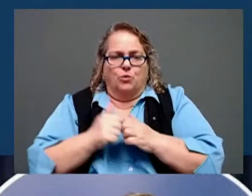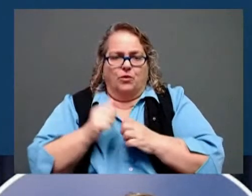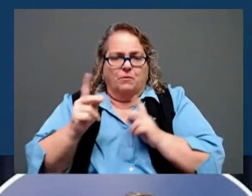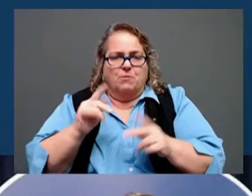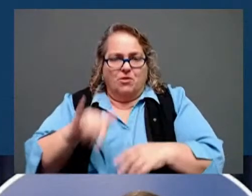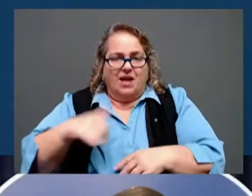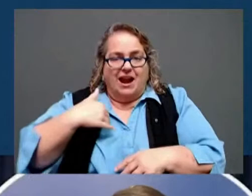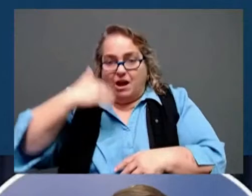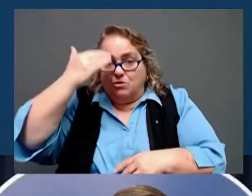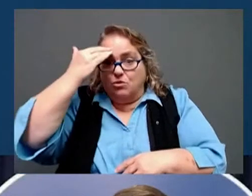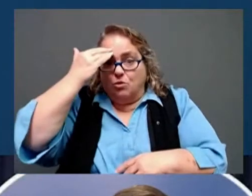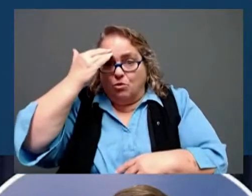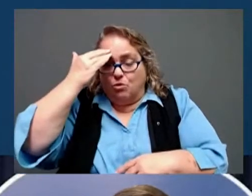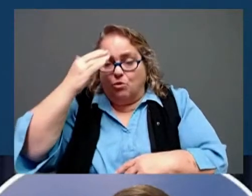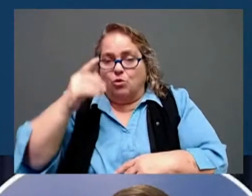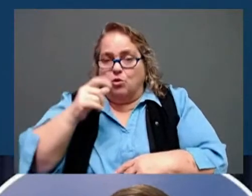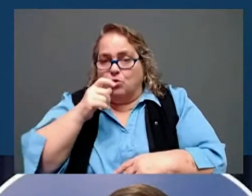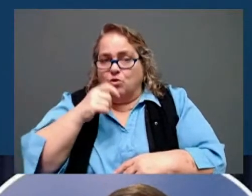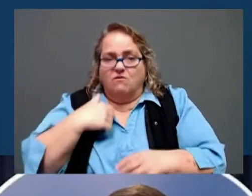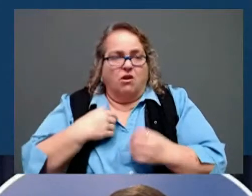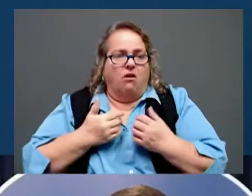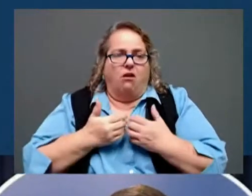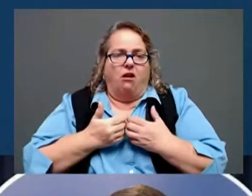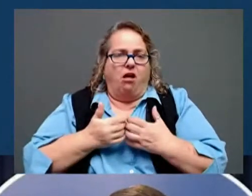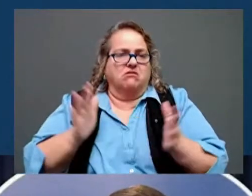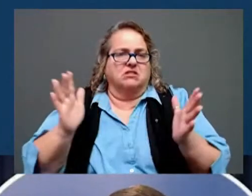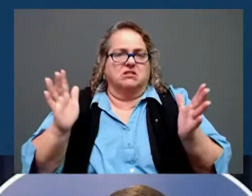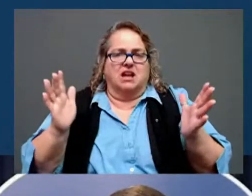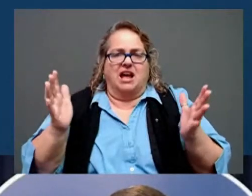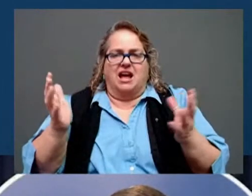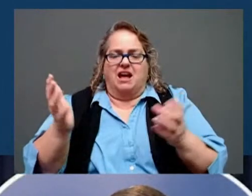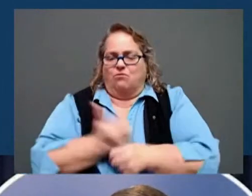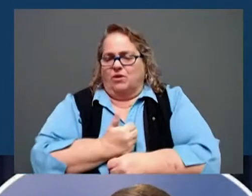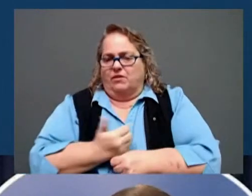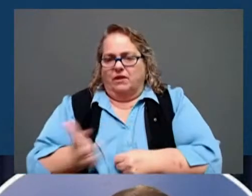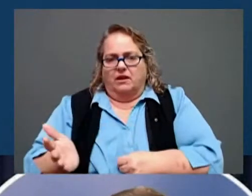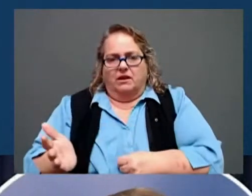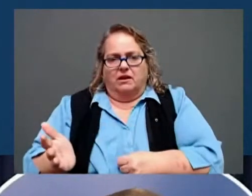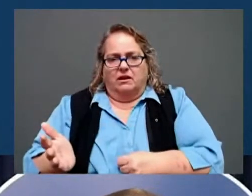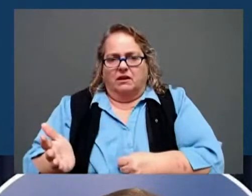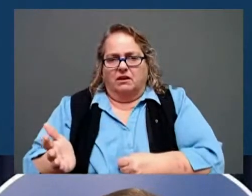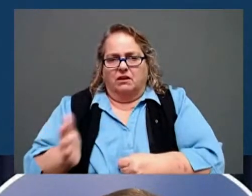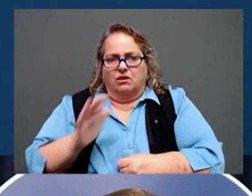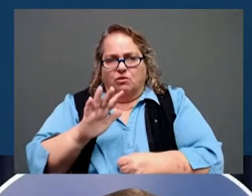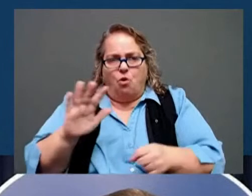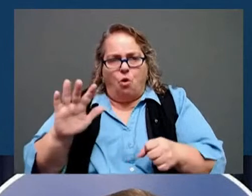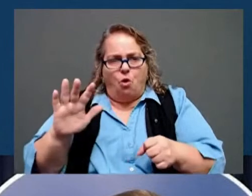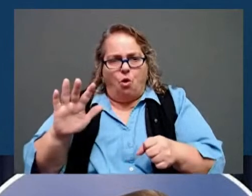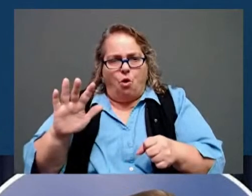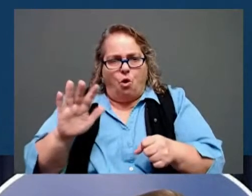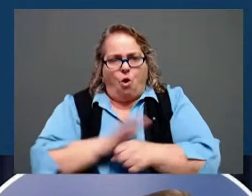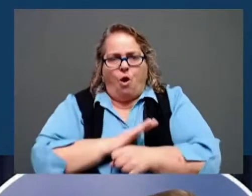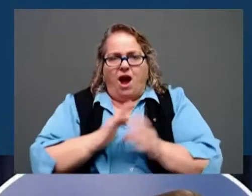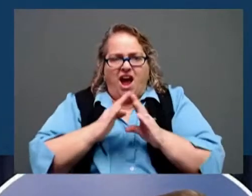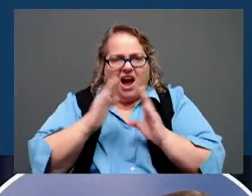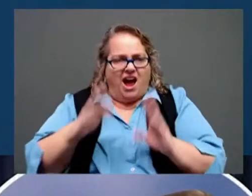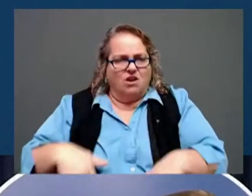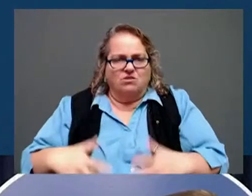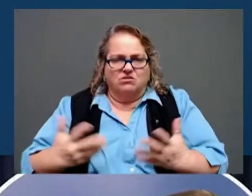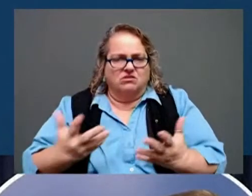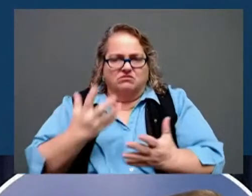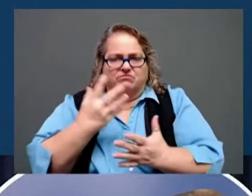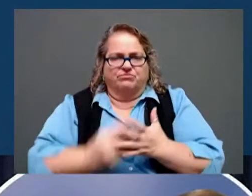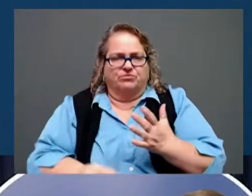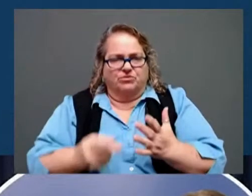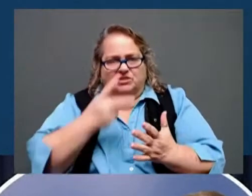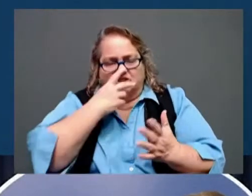who'd lost everything and had to strip their entire house and put it on the front. As you look